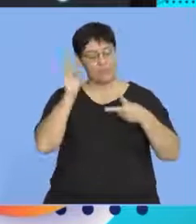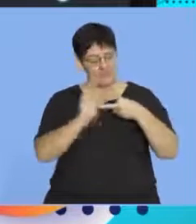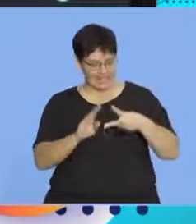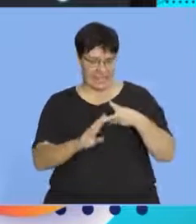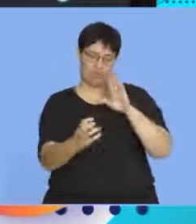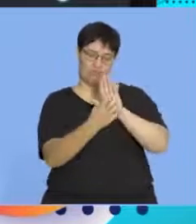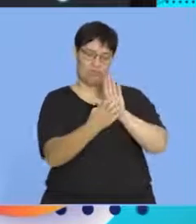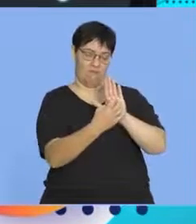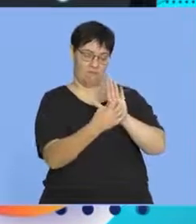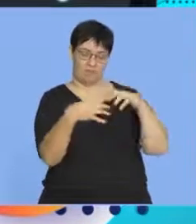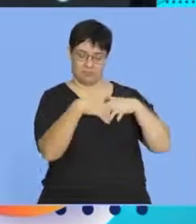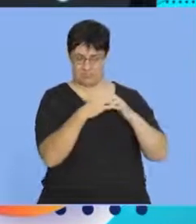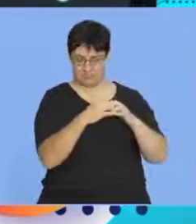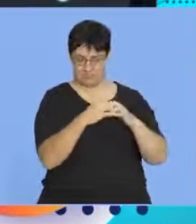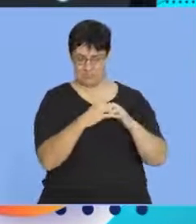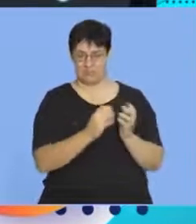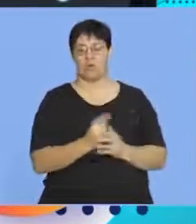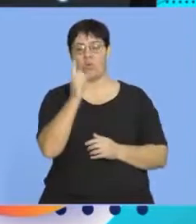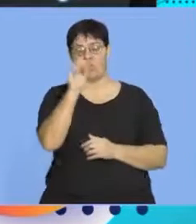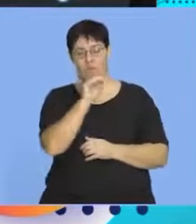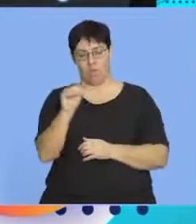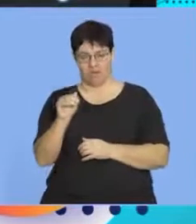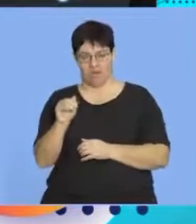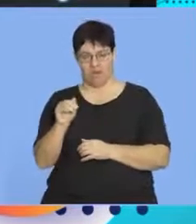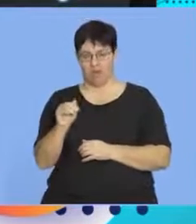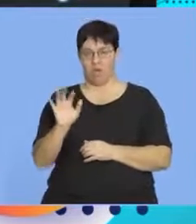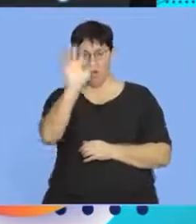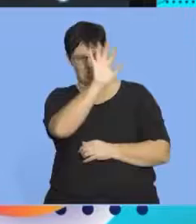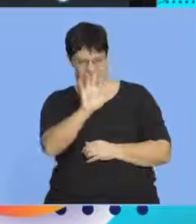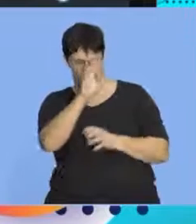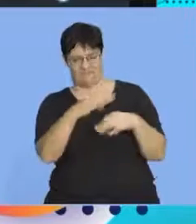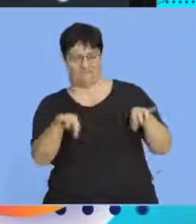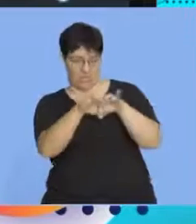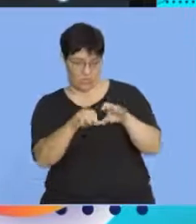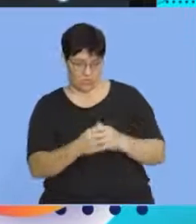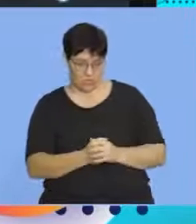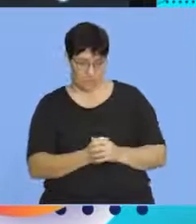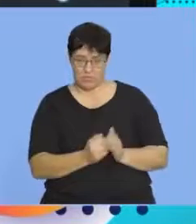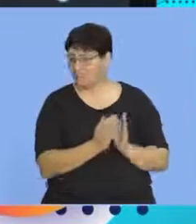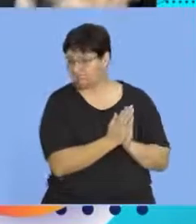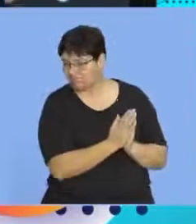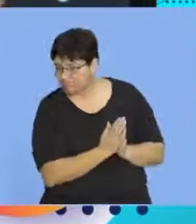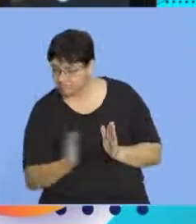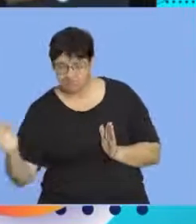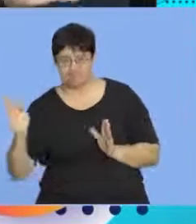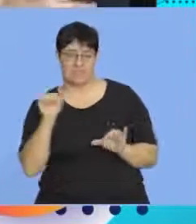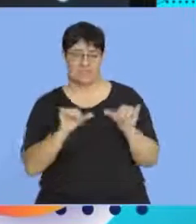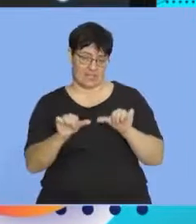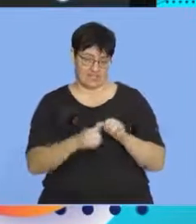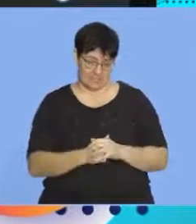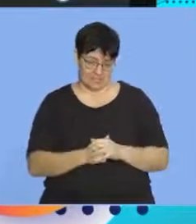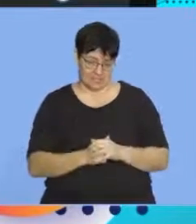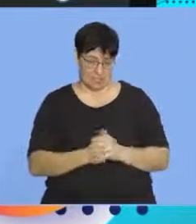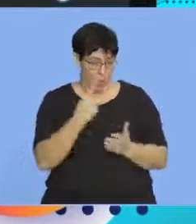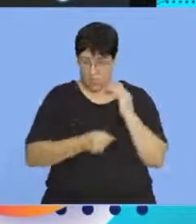the second graph where we take the 1 over whatever that value is. And this goes across all your science. It's